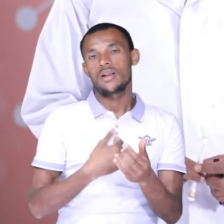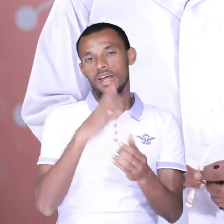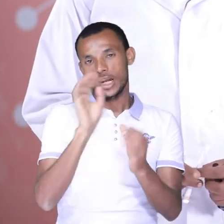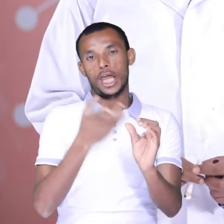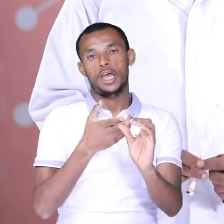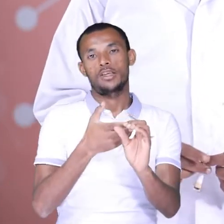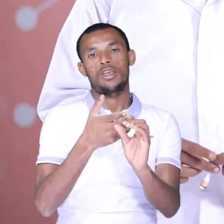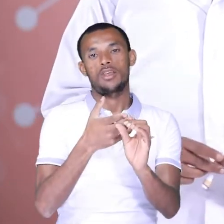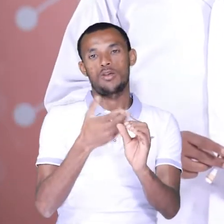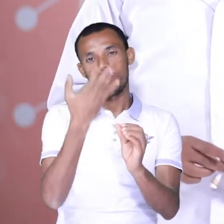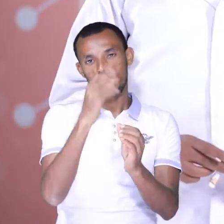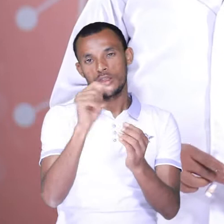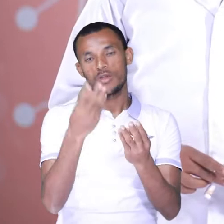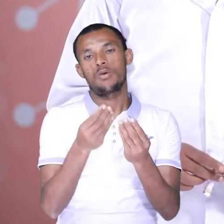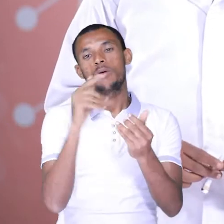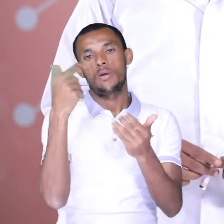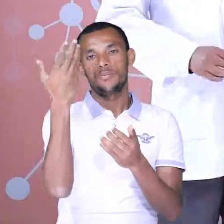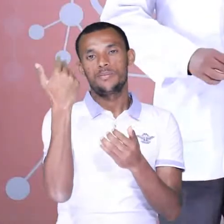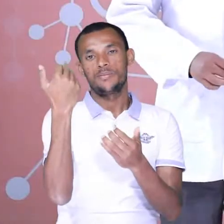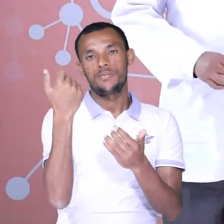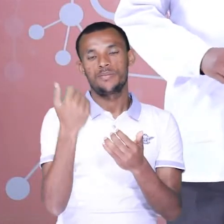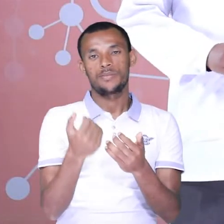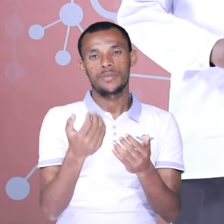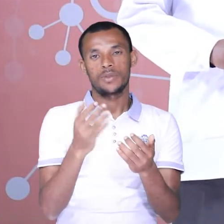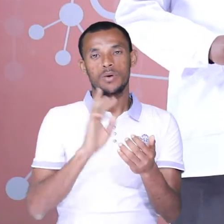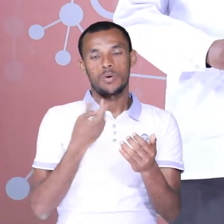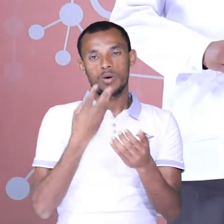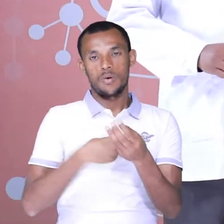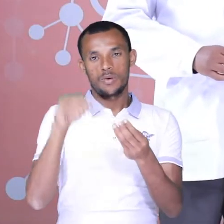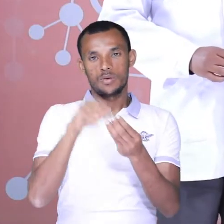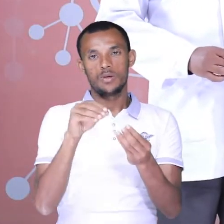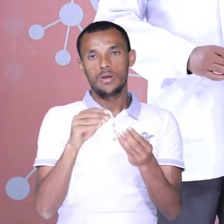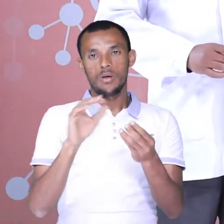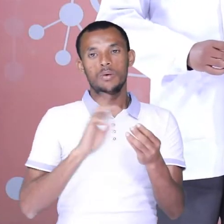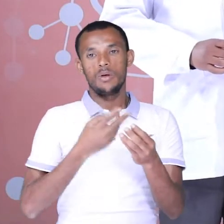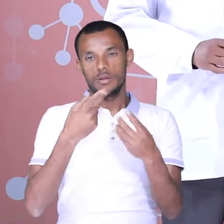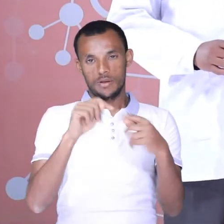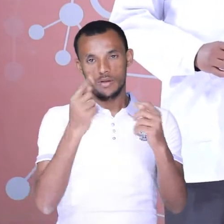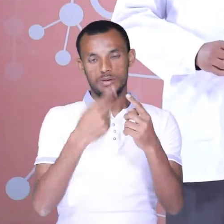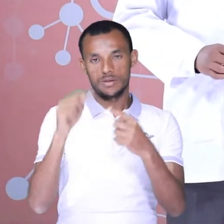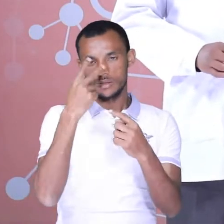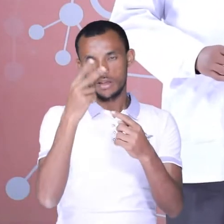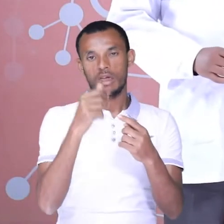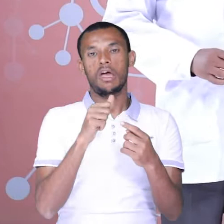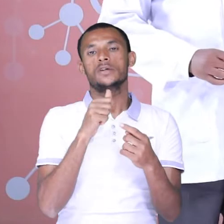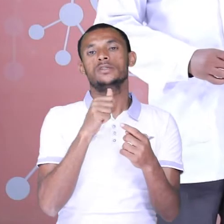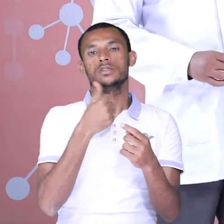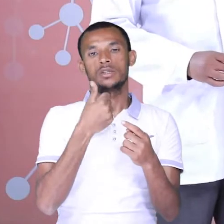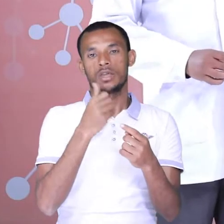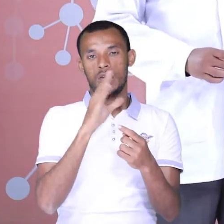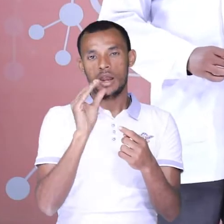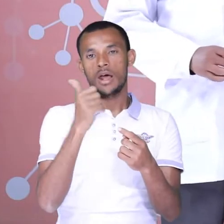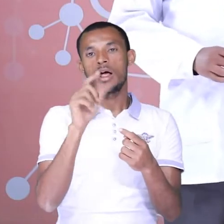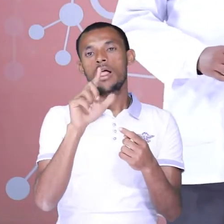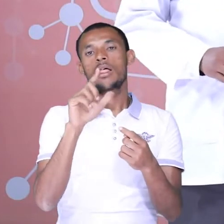the gaseous component of the soil. Also, we tried to see the acidity and